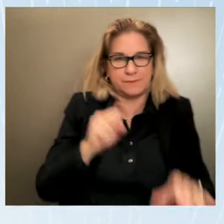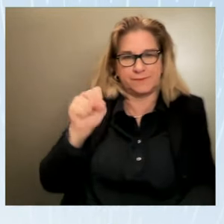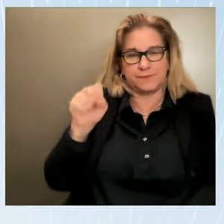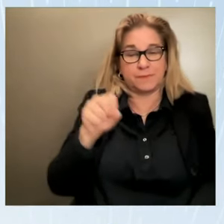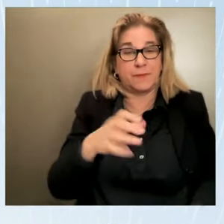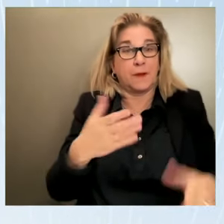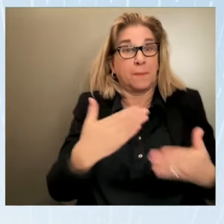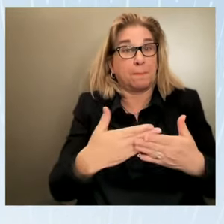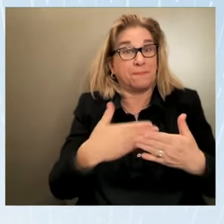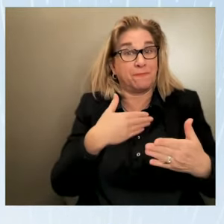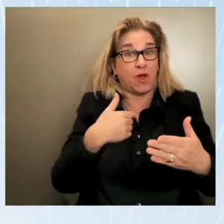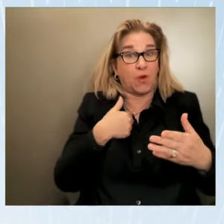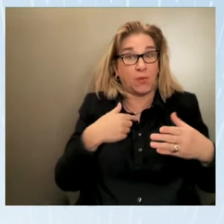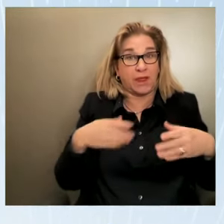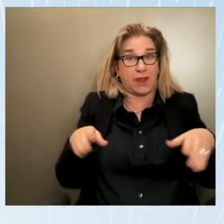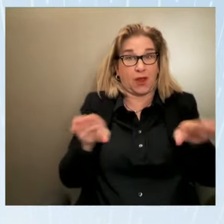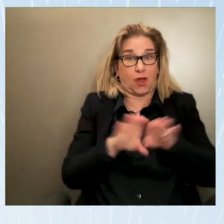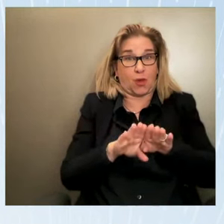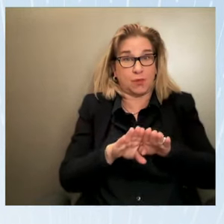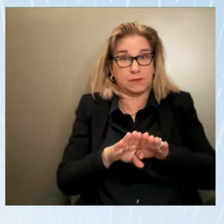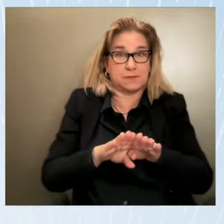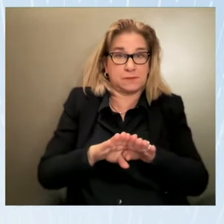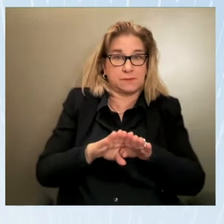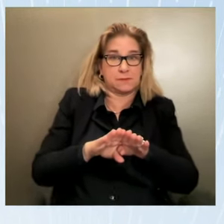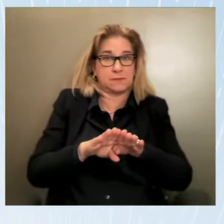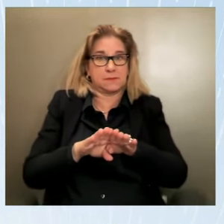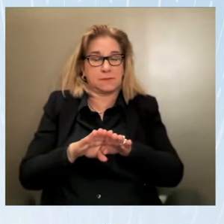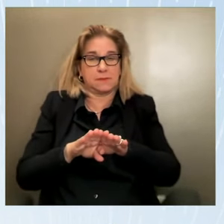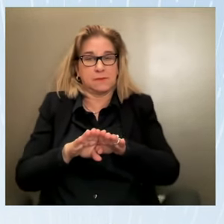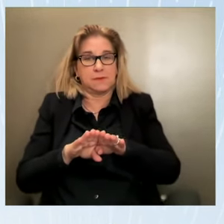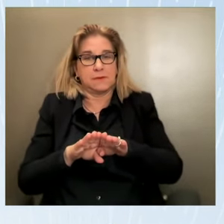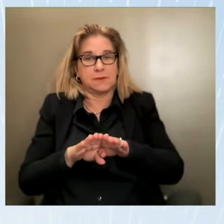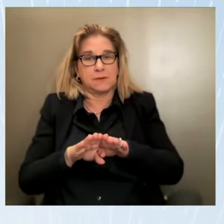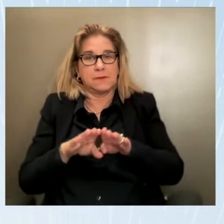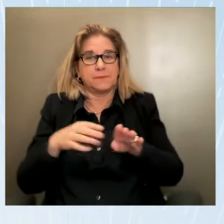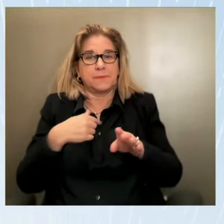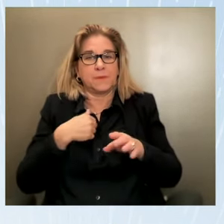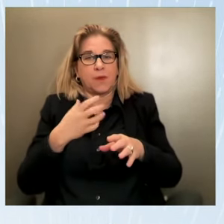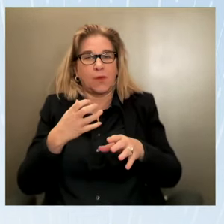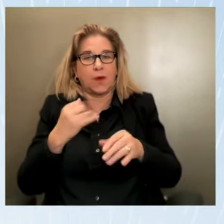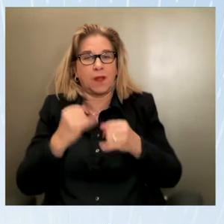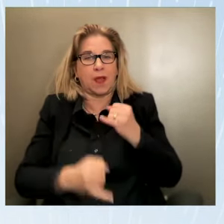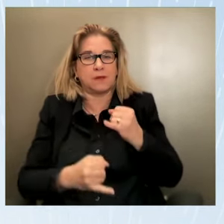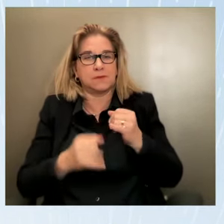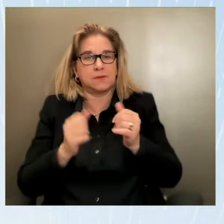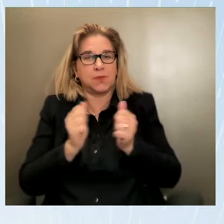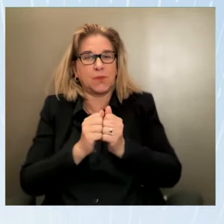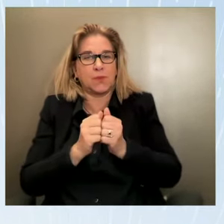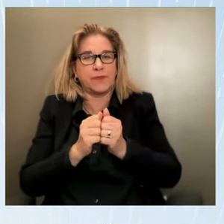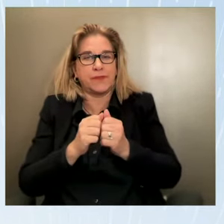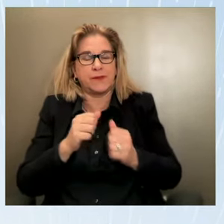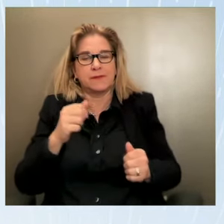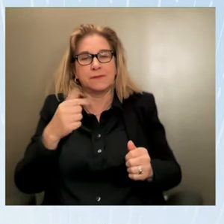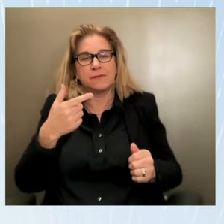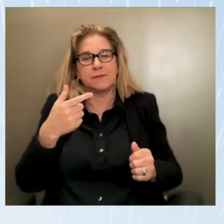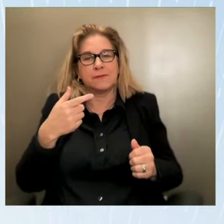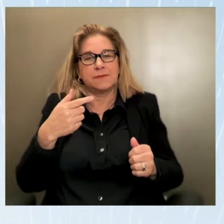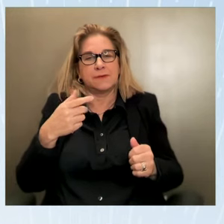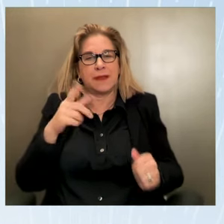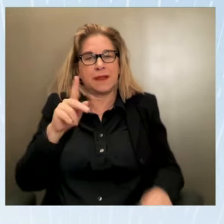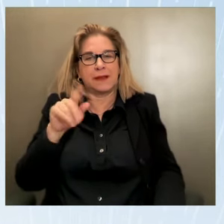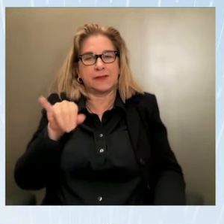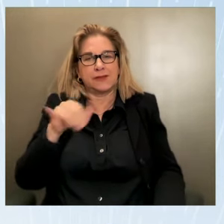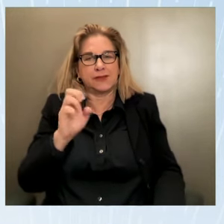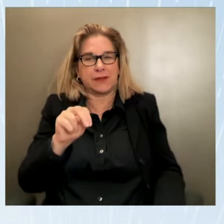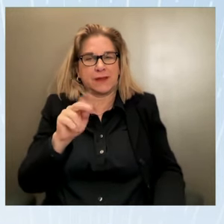turn the microphone over to Jen Klein, the director of the White House Gender Policy Council. Jen. Thank you, Secretary Blinken. I'd like to start where you started by thanking